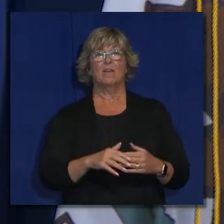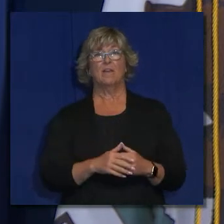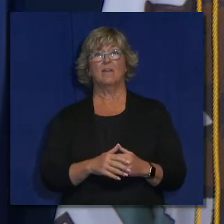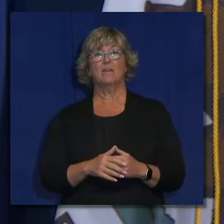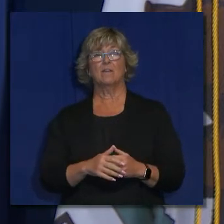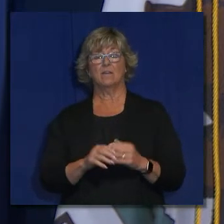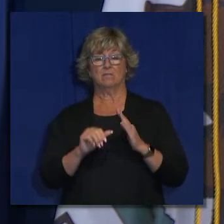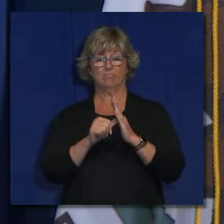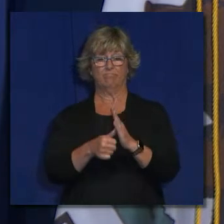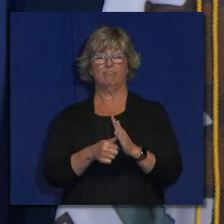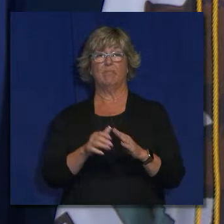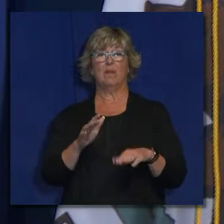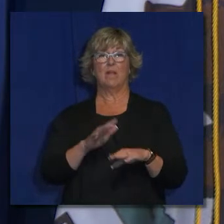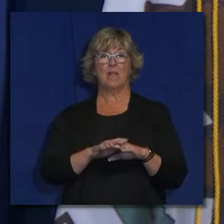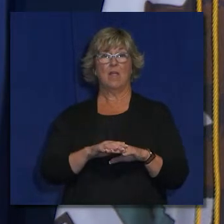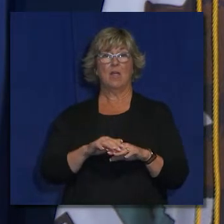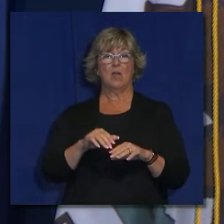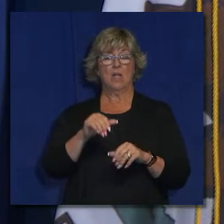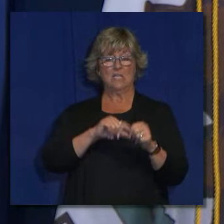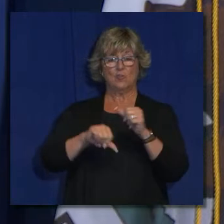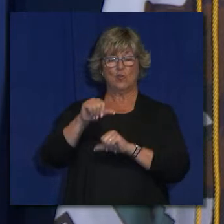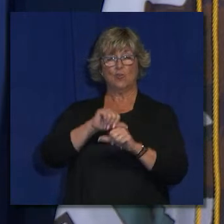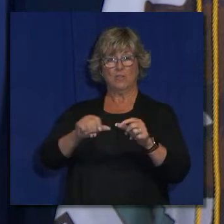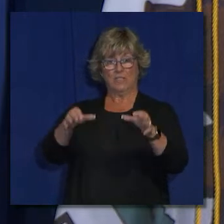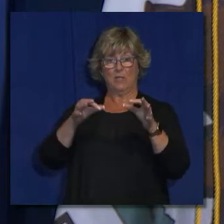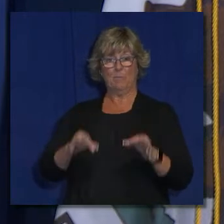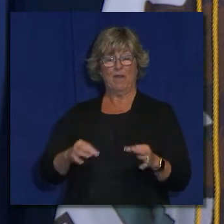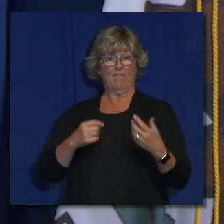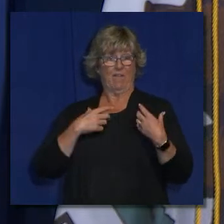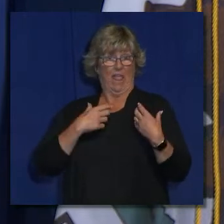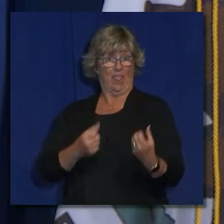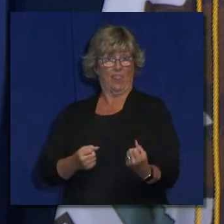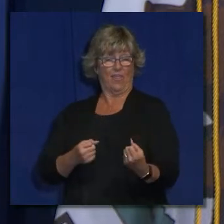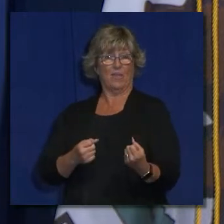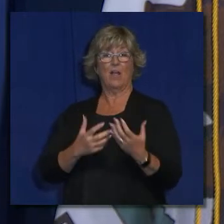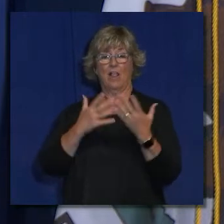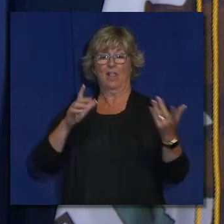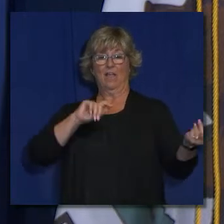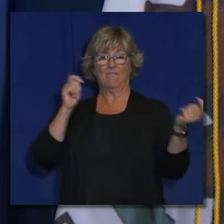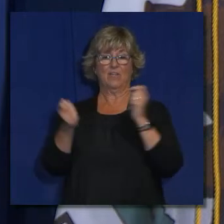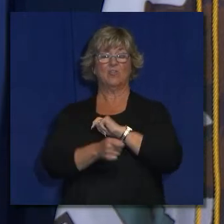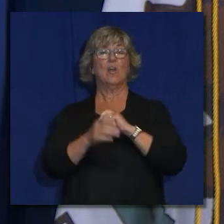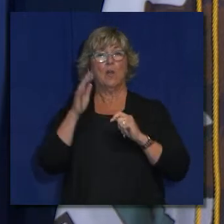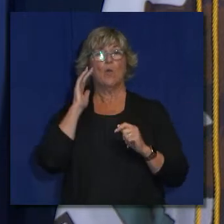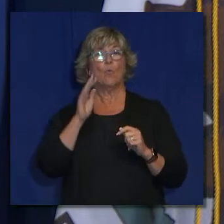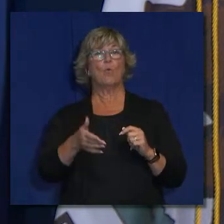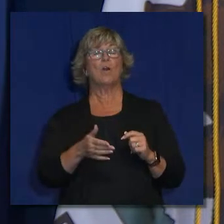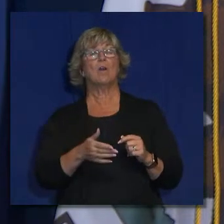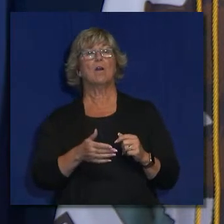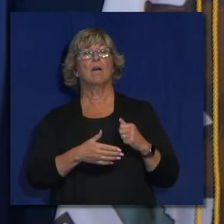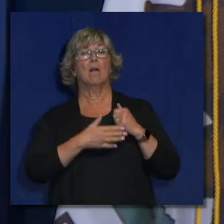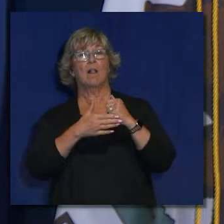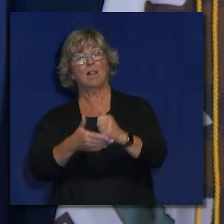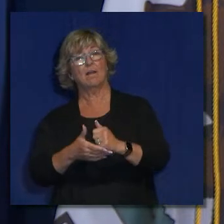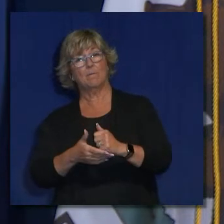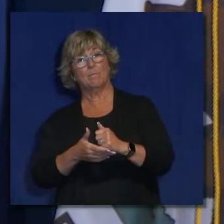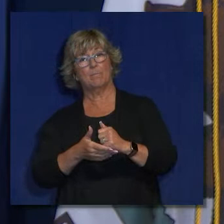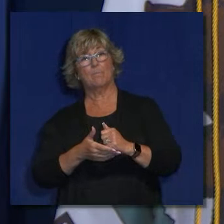the emphasis on social determinants of health. Certainly a lot of changes that will really aid